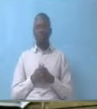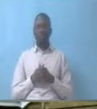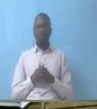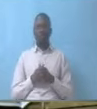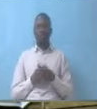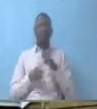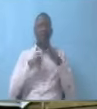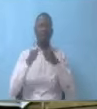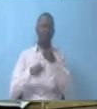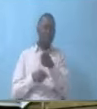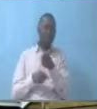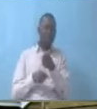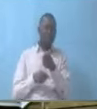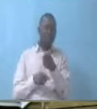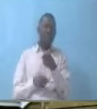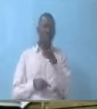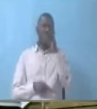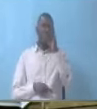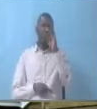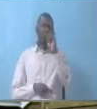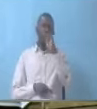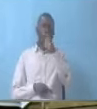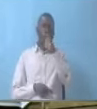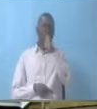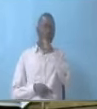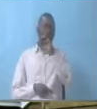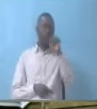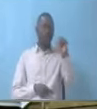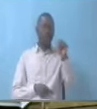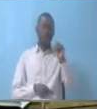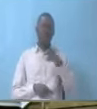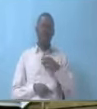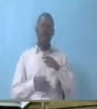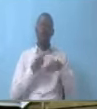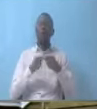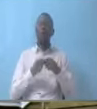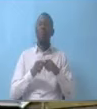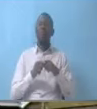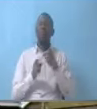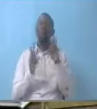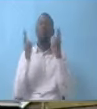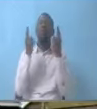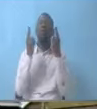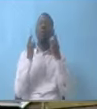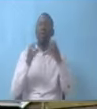this decree, bi, the violation and abuse of human rights.